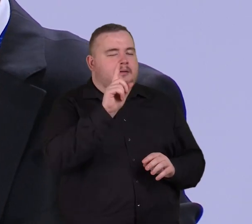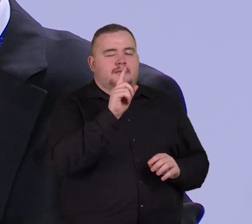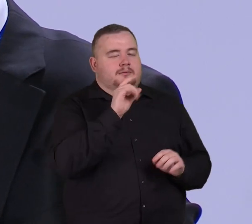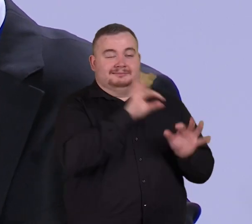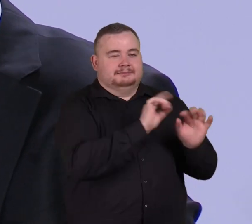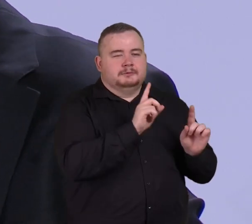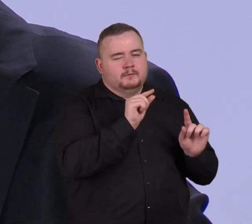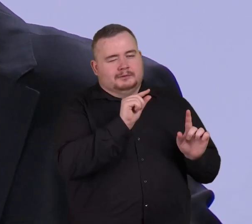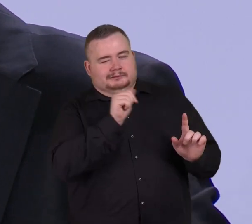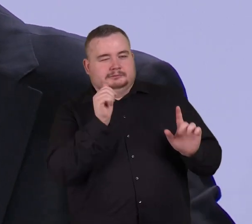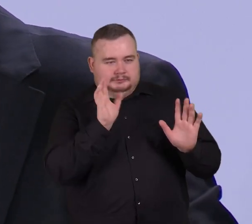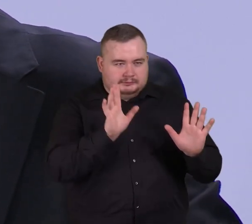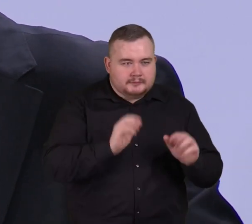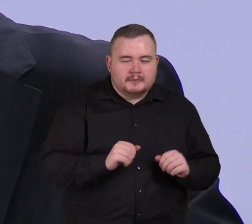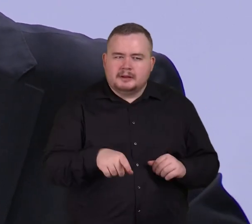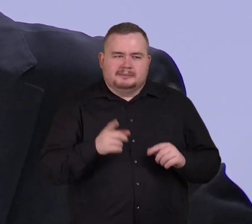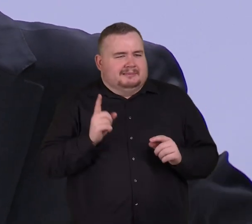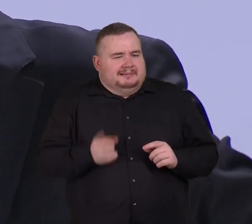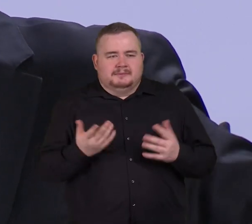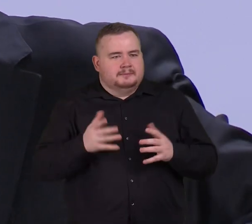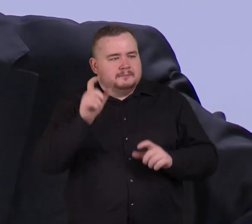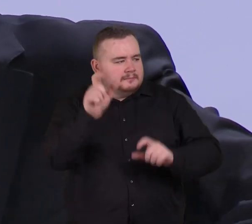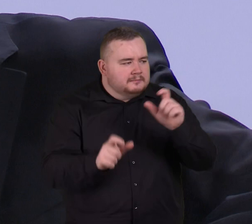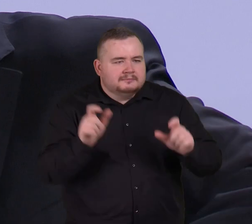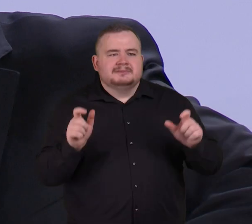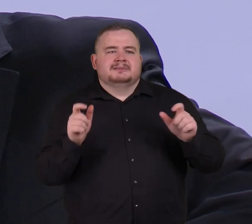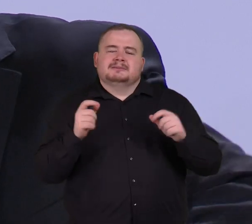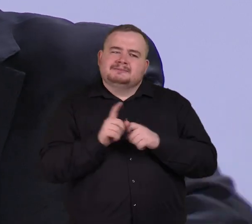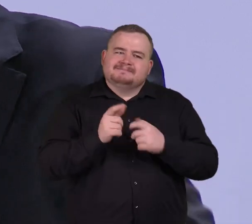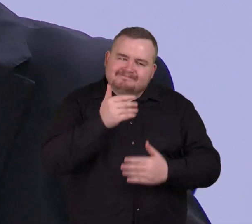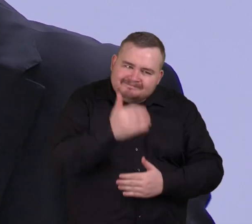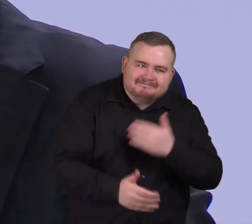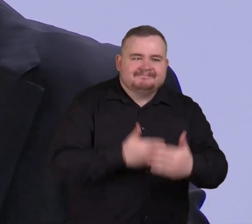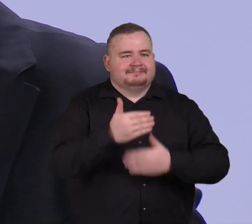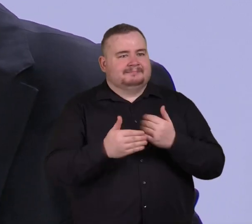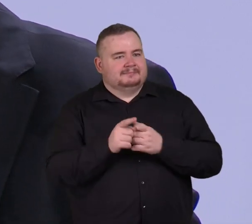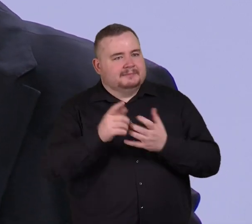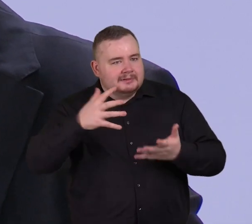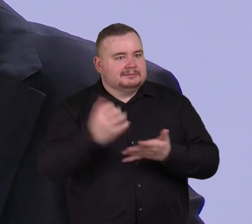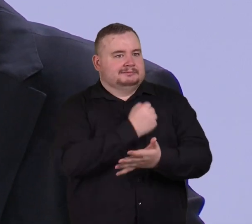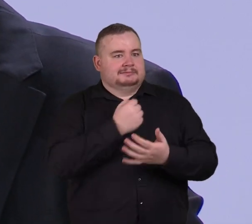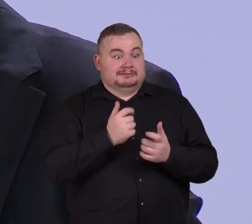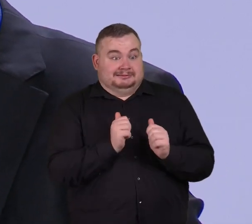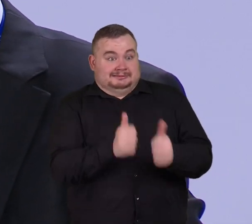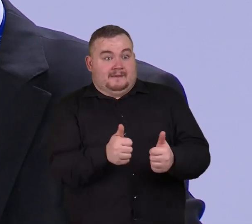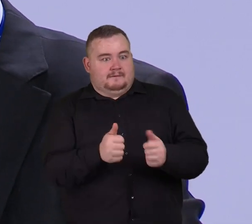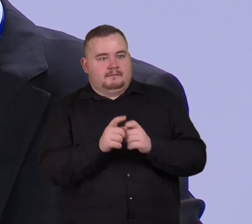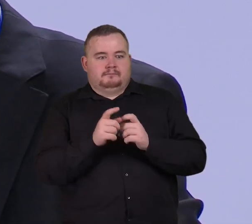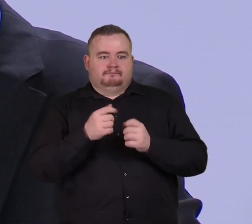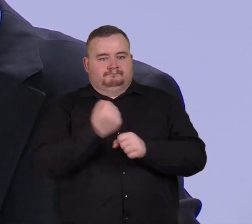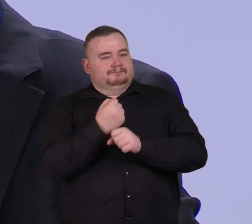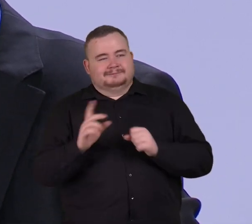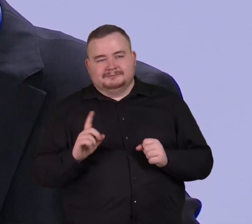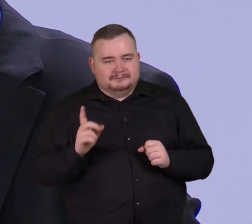run alone. You have to have ambassadors. Today, most of the